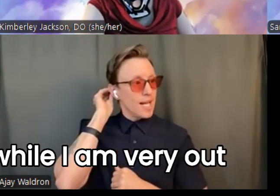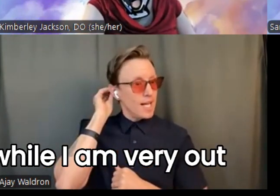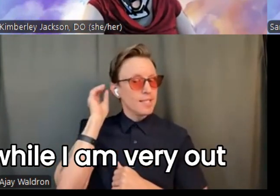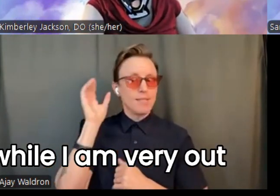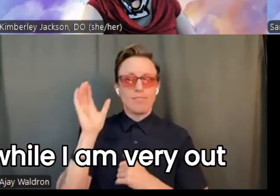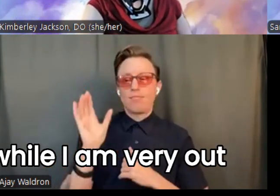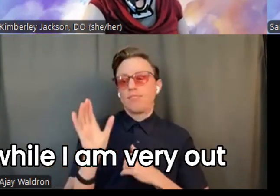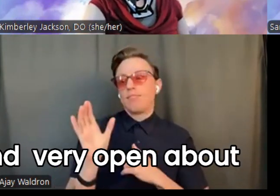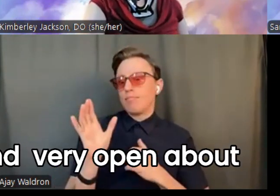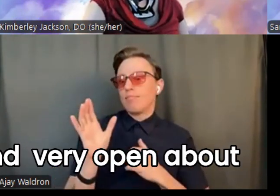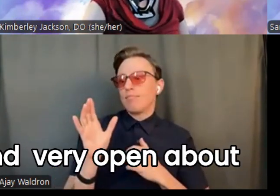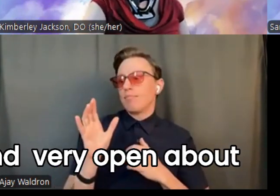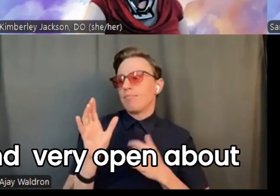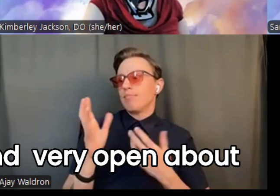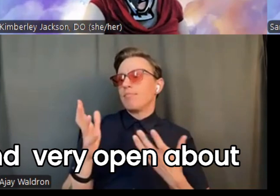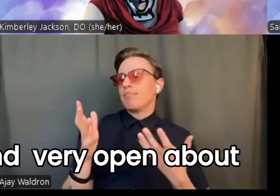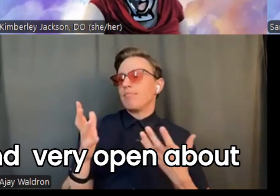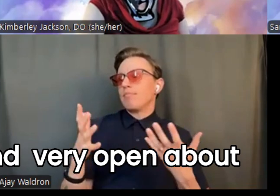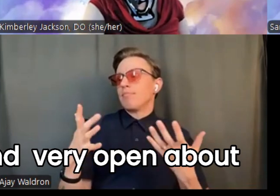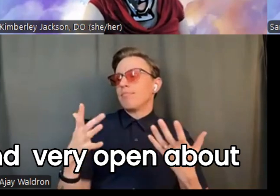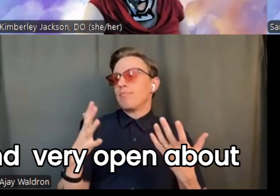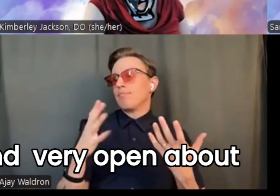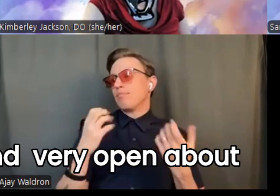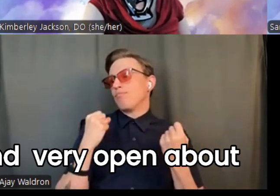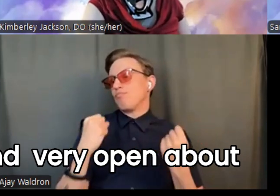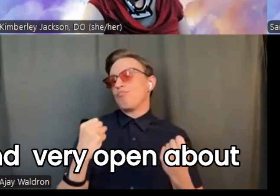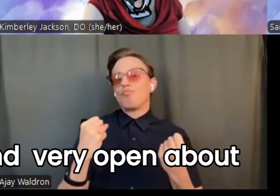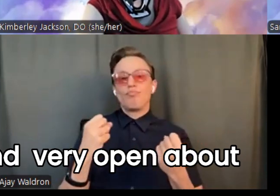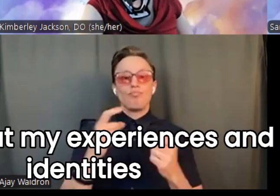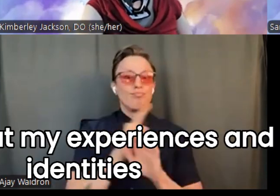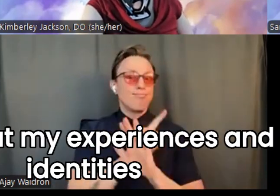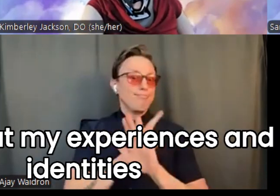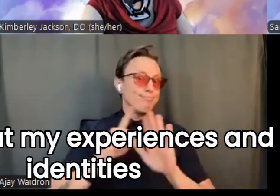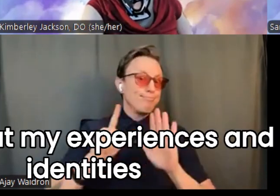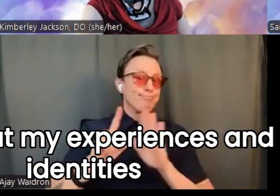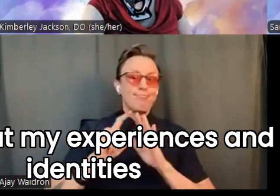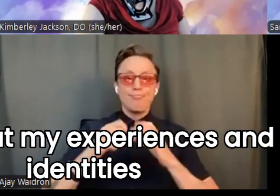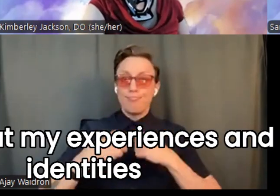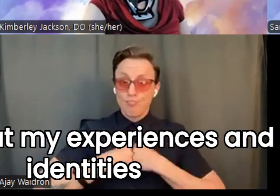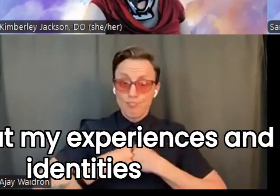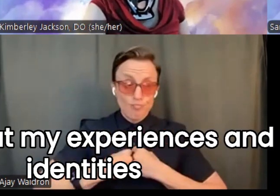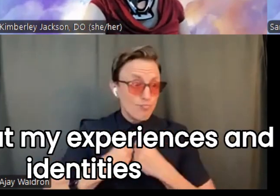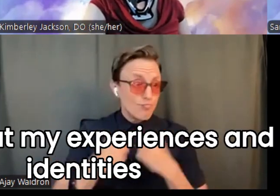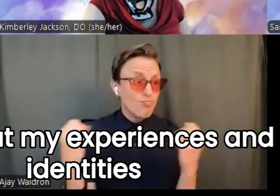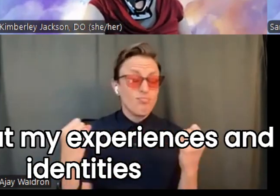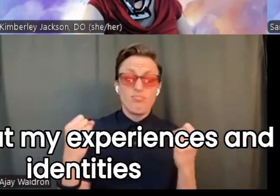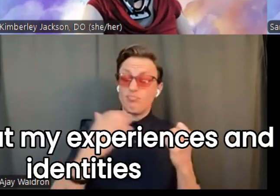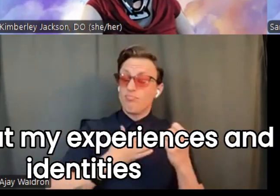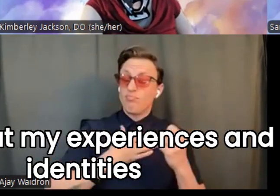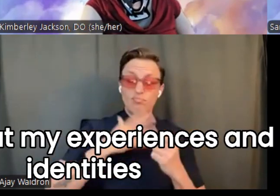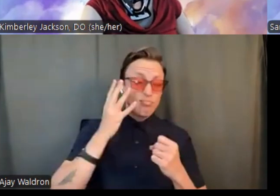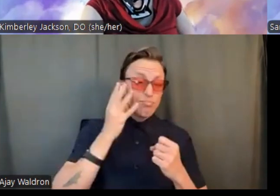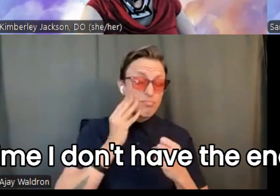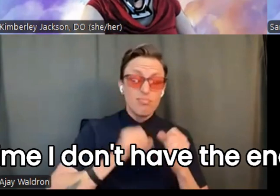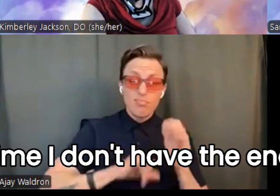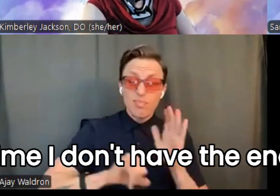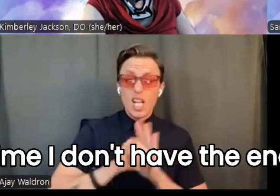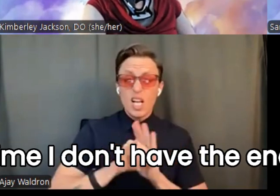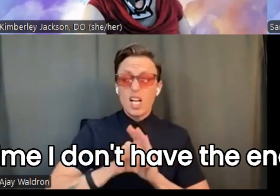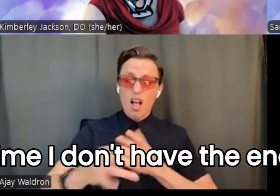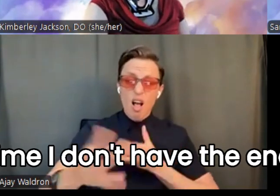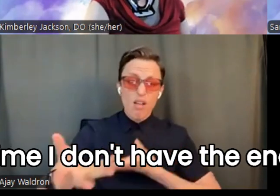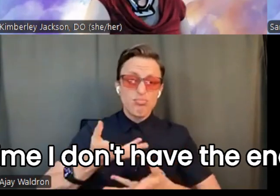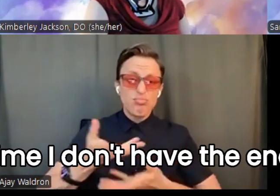am very out and very open about talking about my experiences and my identities, at the